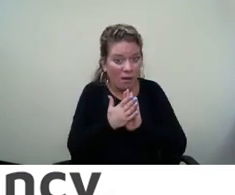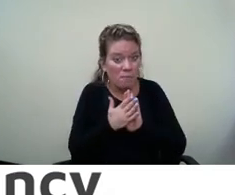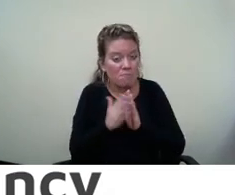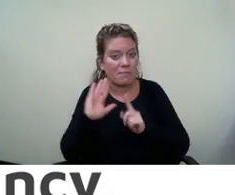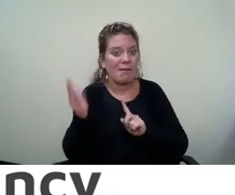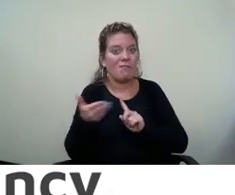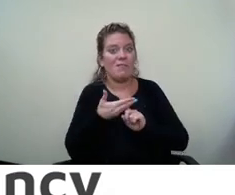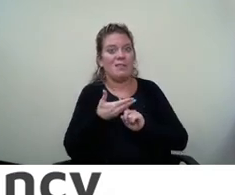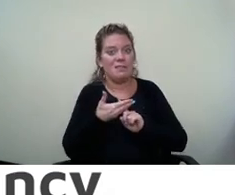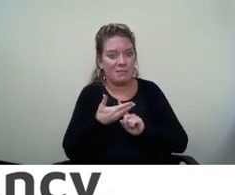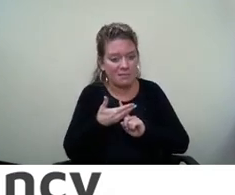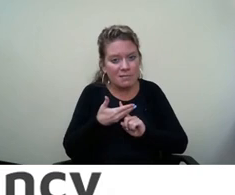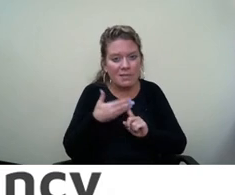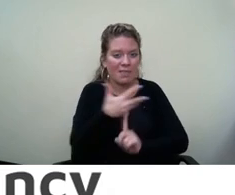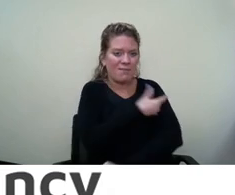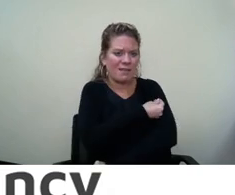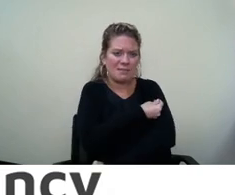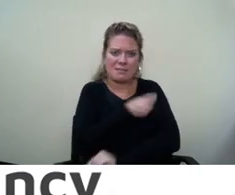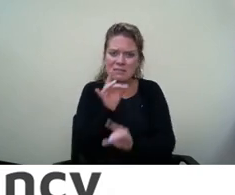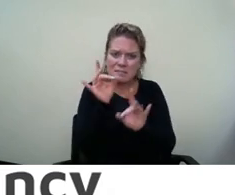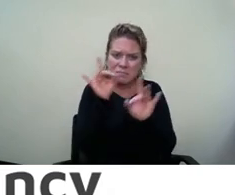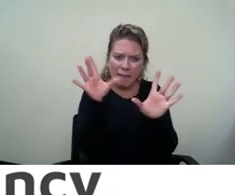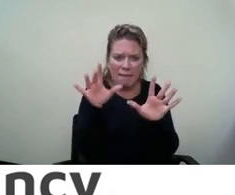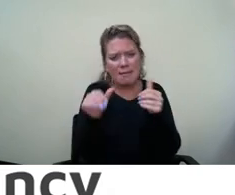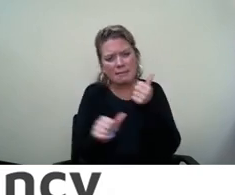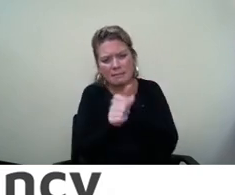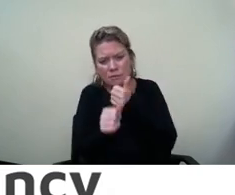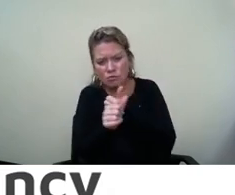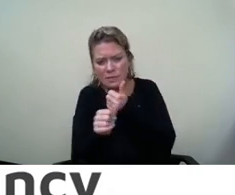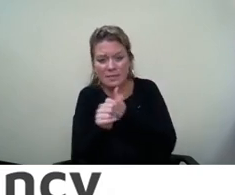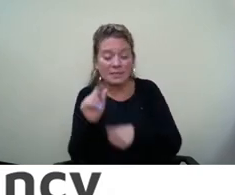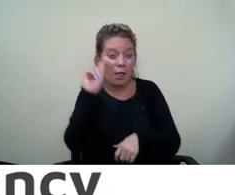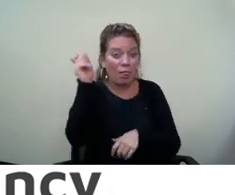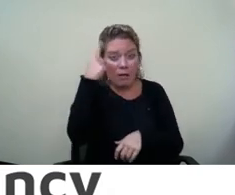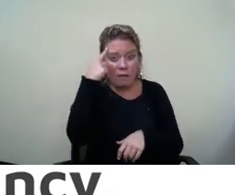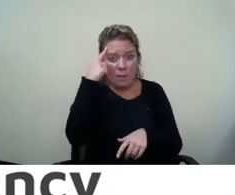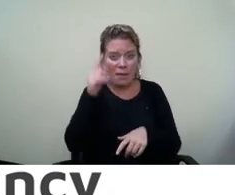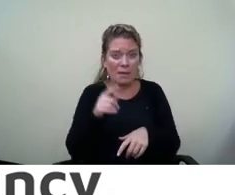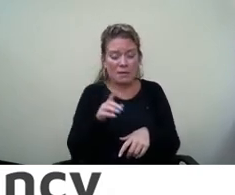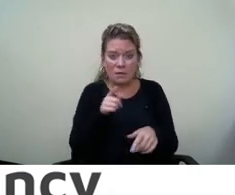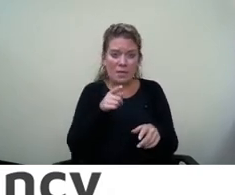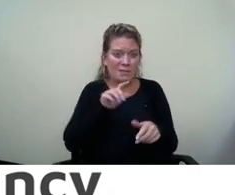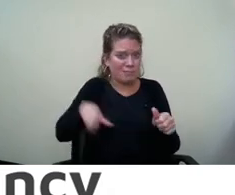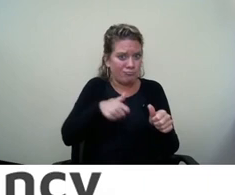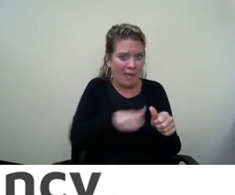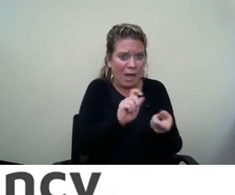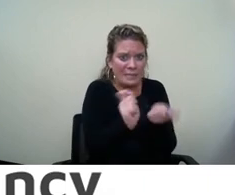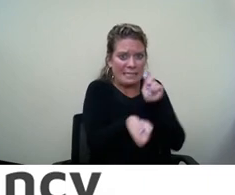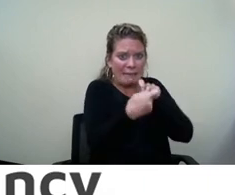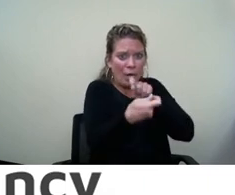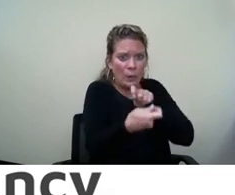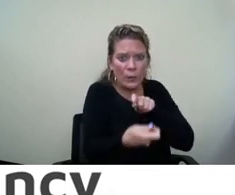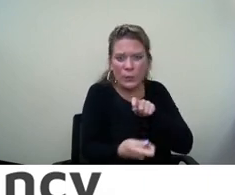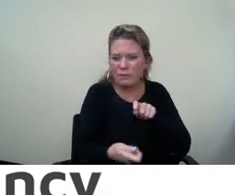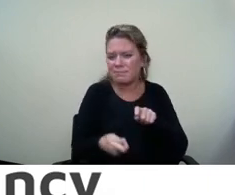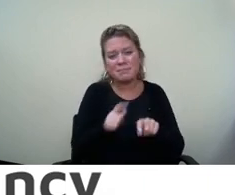bad thing, that it's dangerous in some way, that the government is out to get you, and it's completely fake,